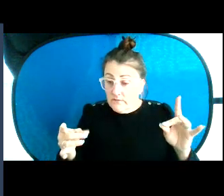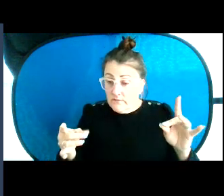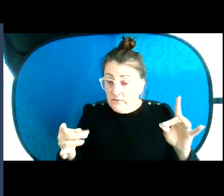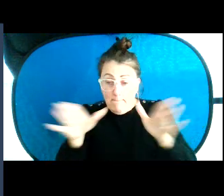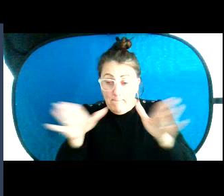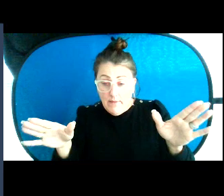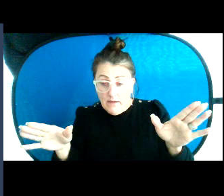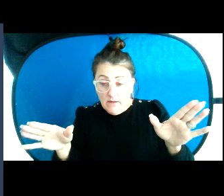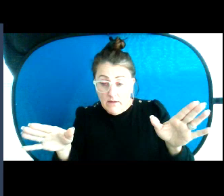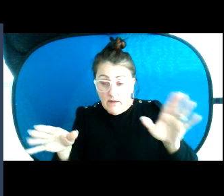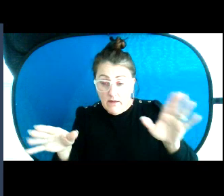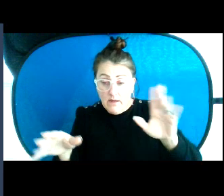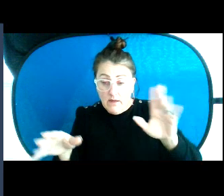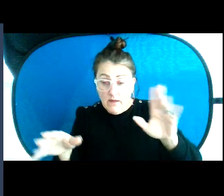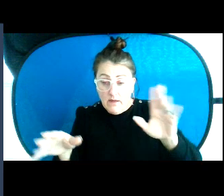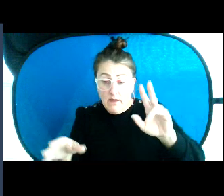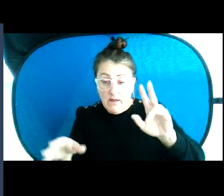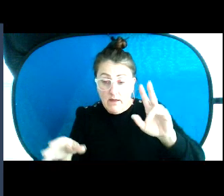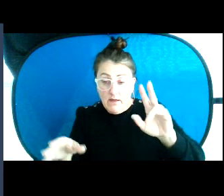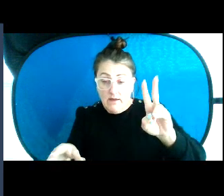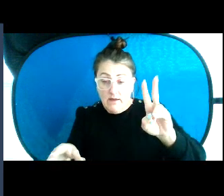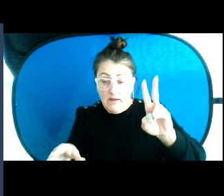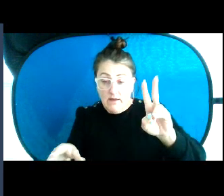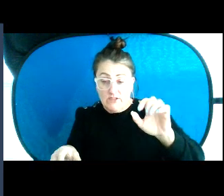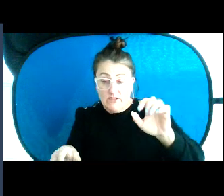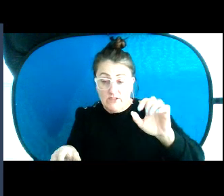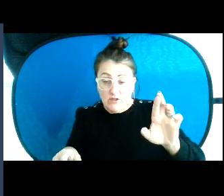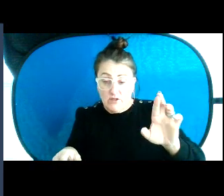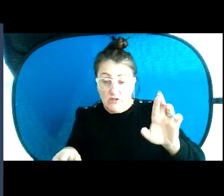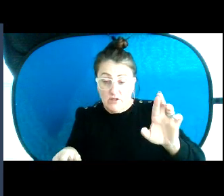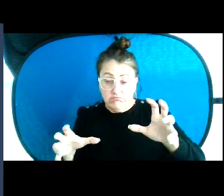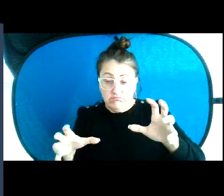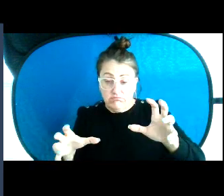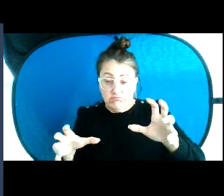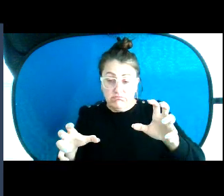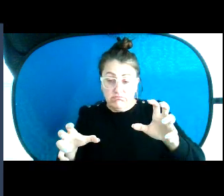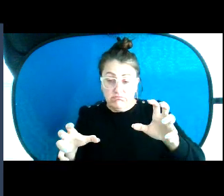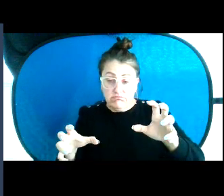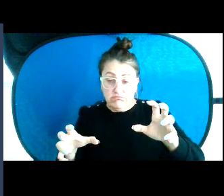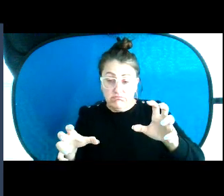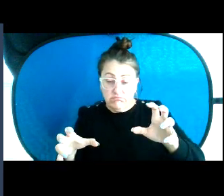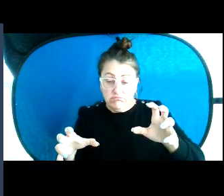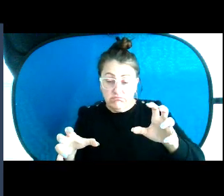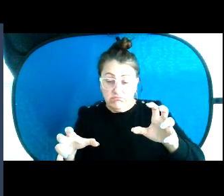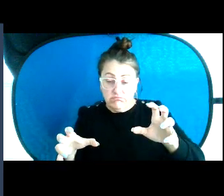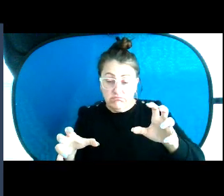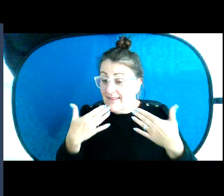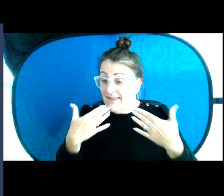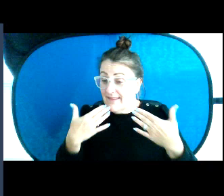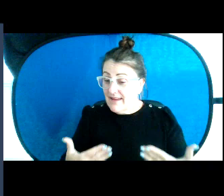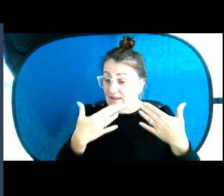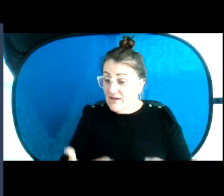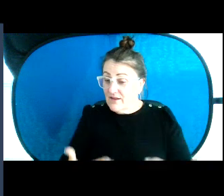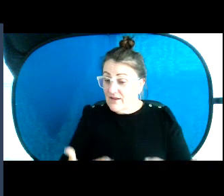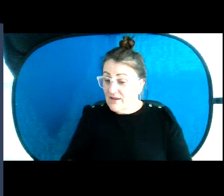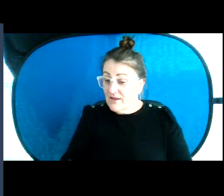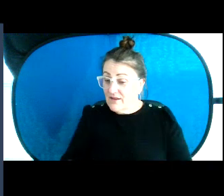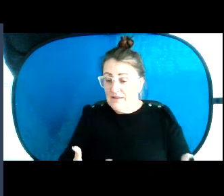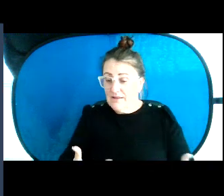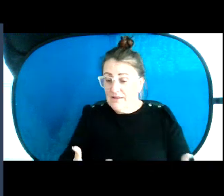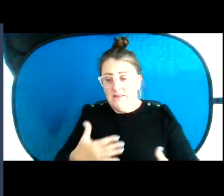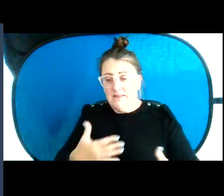Vice Chair Falcon. Thank you, Mr. Chair, and thank you, Dina, for your update. And please accept our deepest